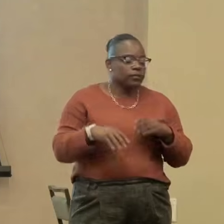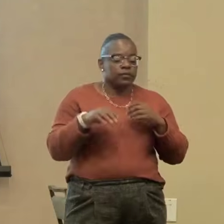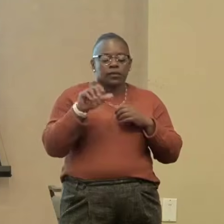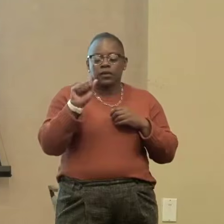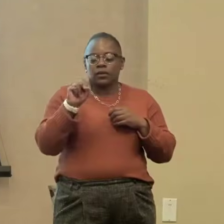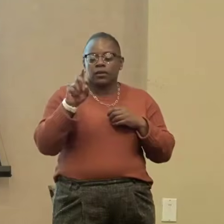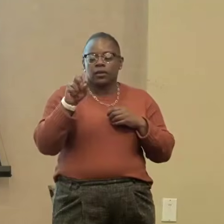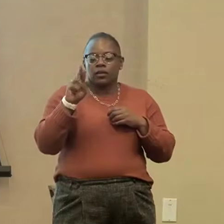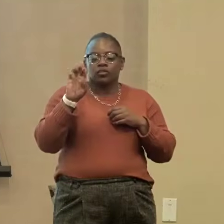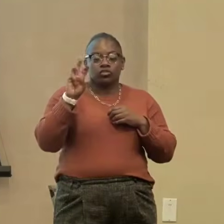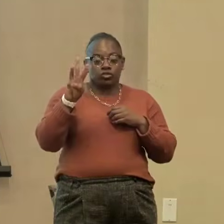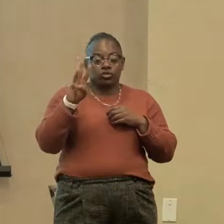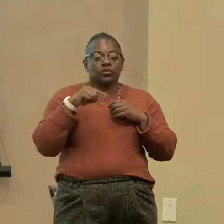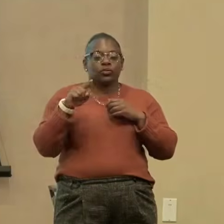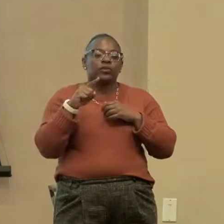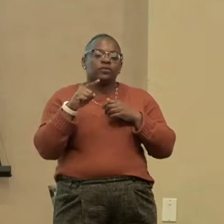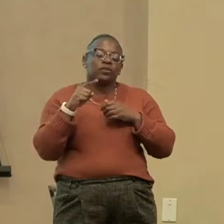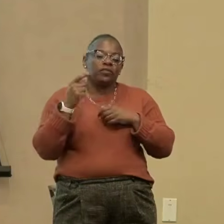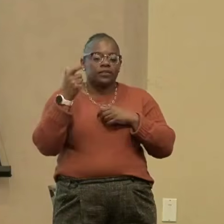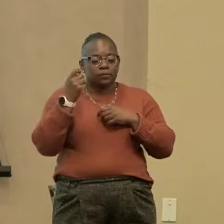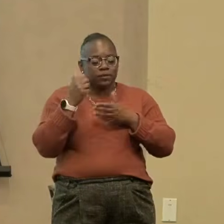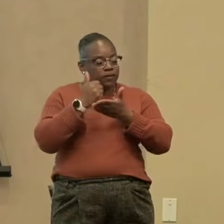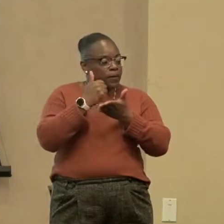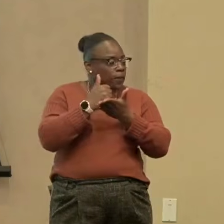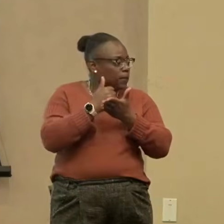Fate Therapeutics, one of our sponsors, who will discuss,